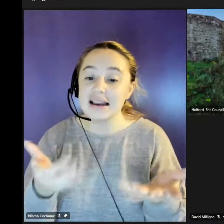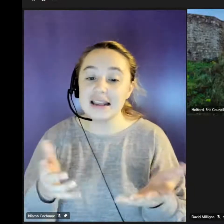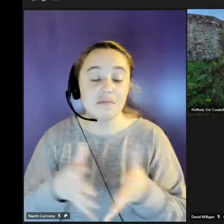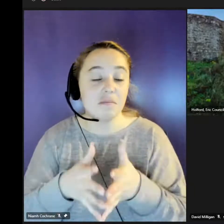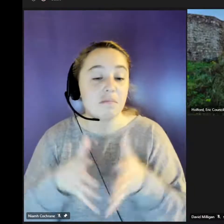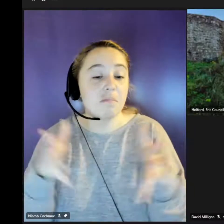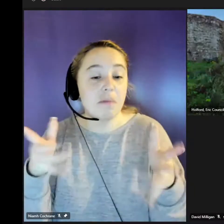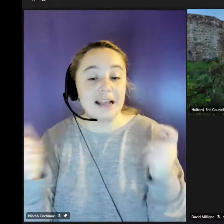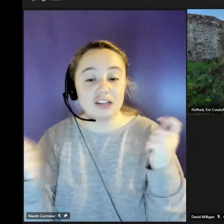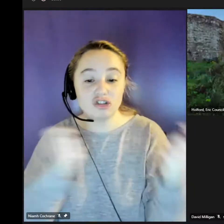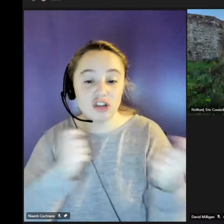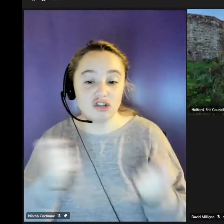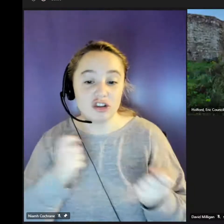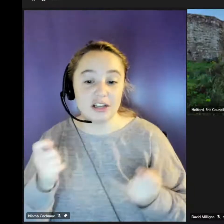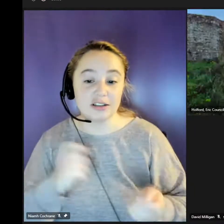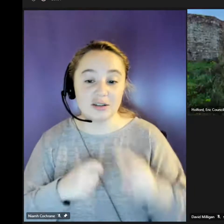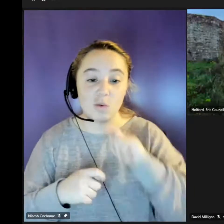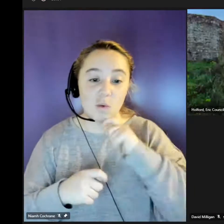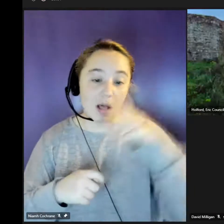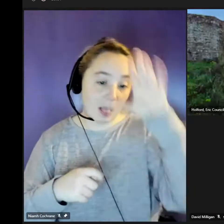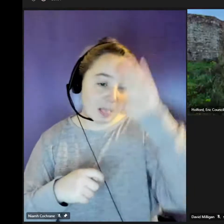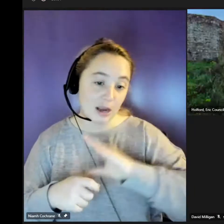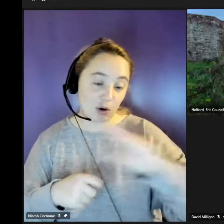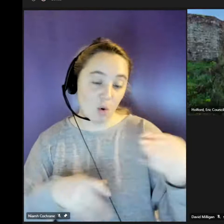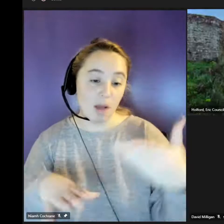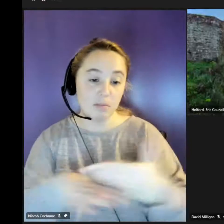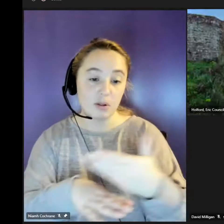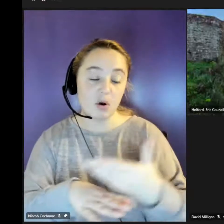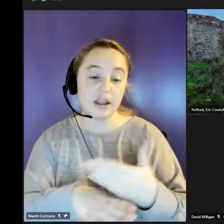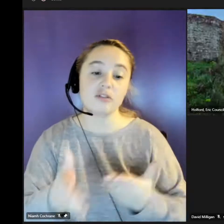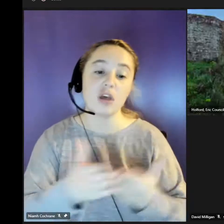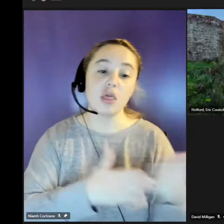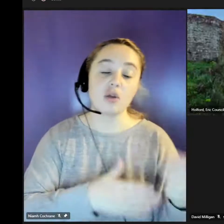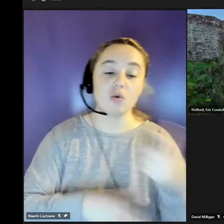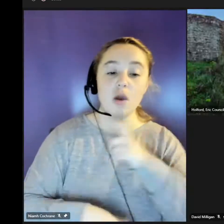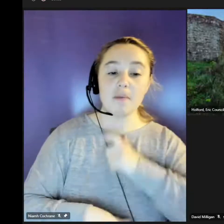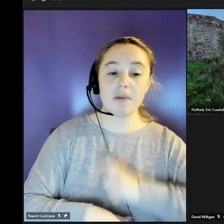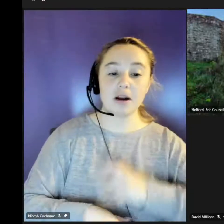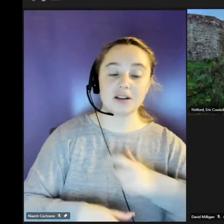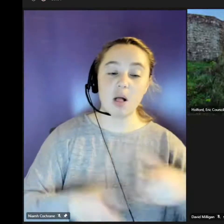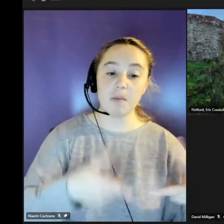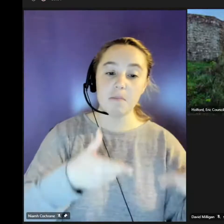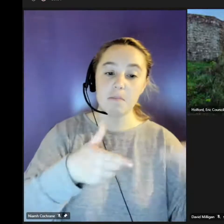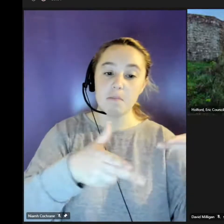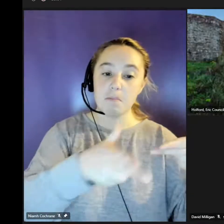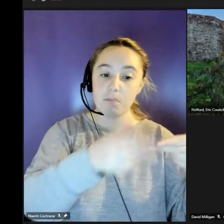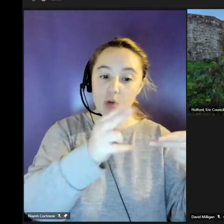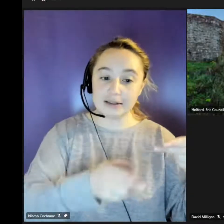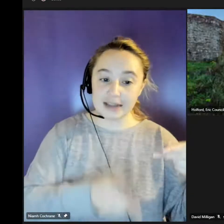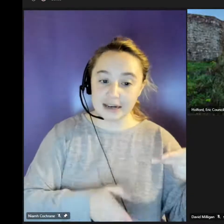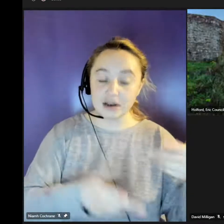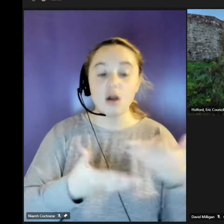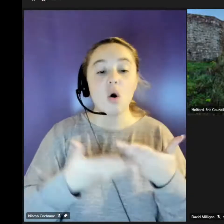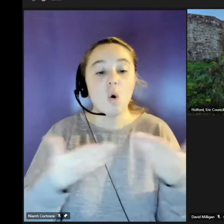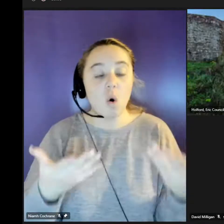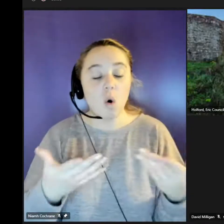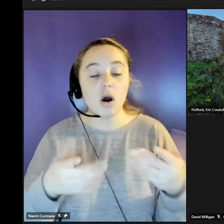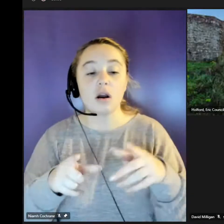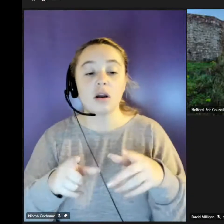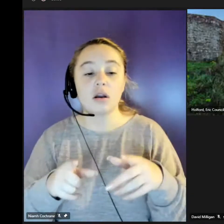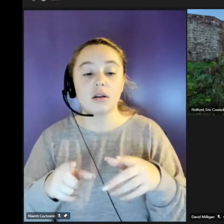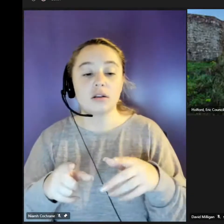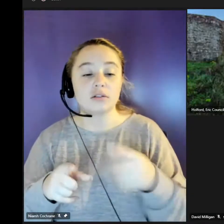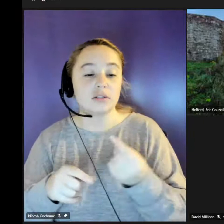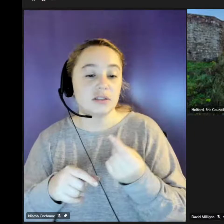would be communicated to employees through either a personnel and management bulletin and also through